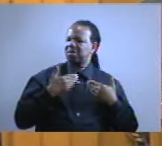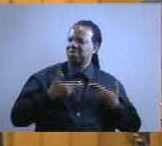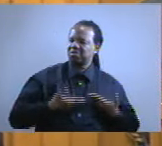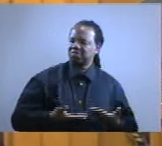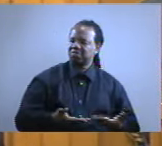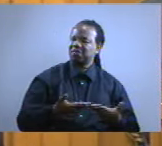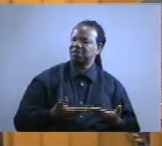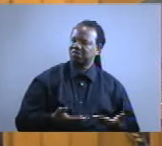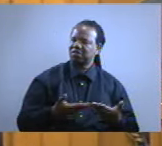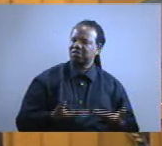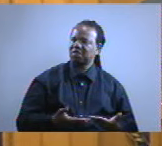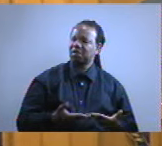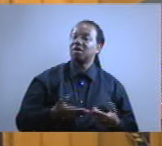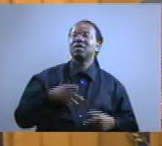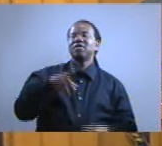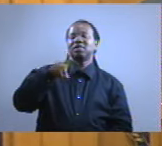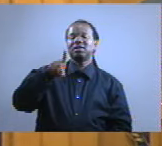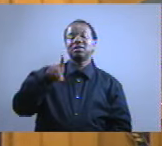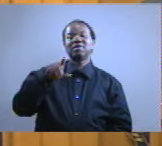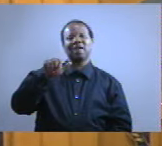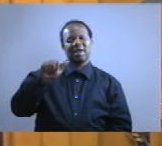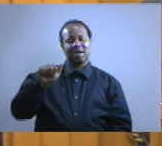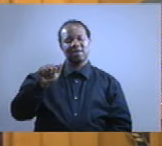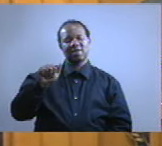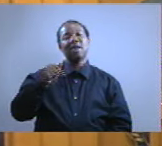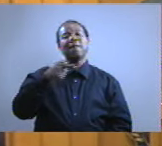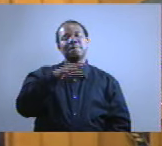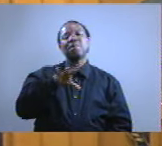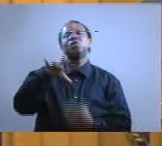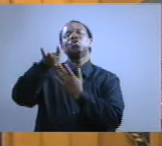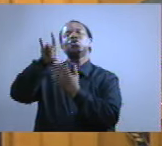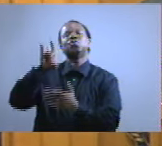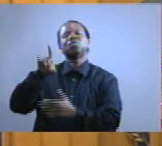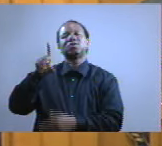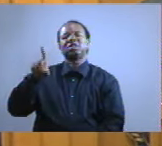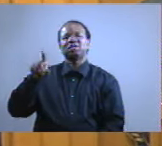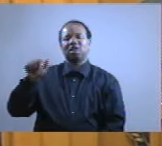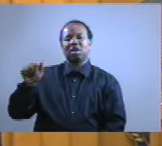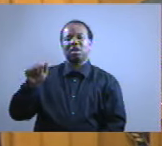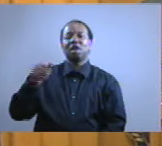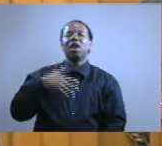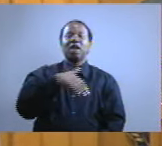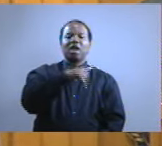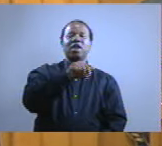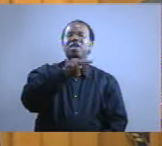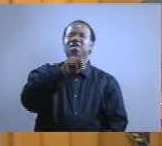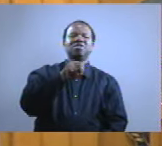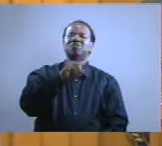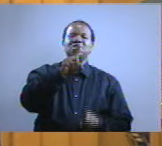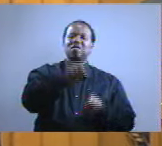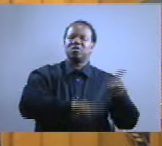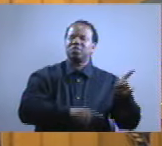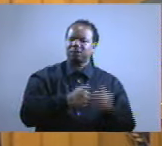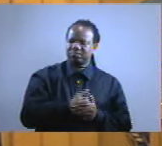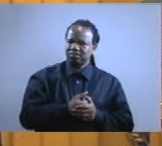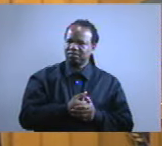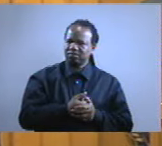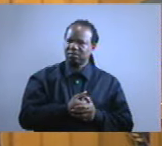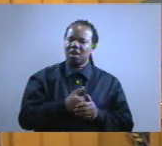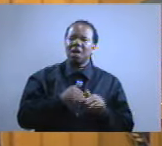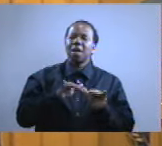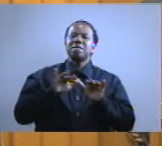delivery. The DA is now a party of choice. The ANC is losing its grip. People no longer